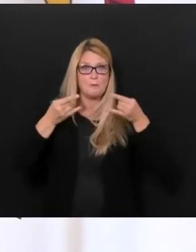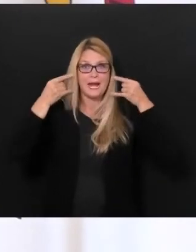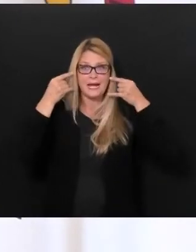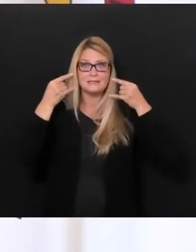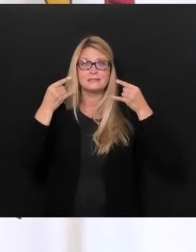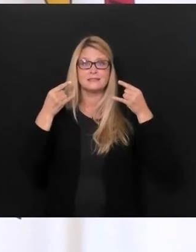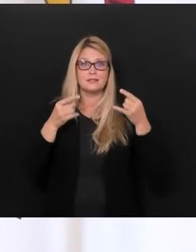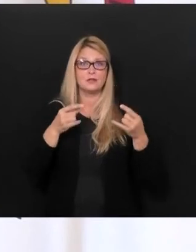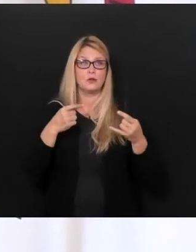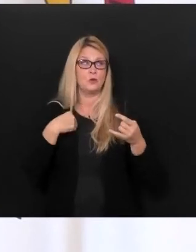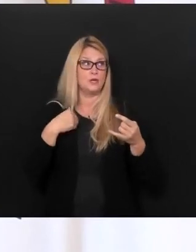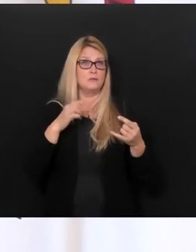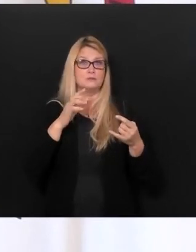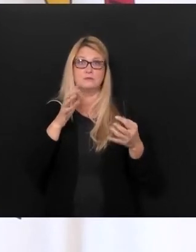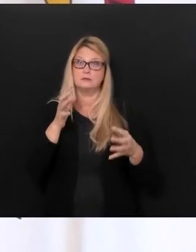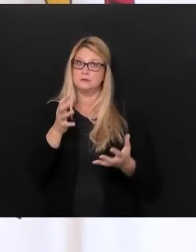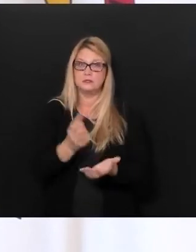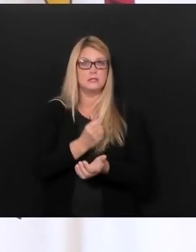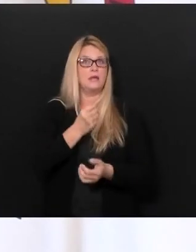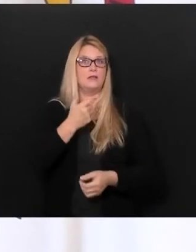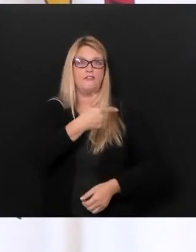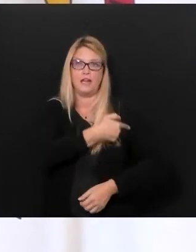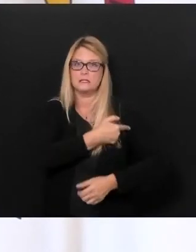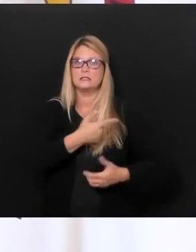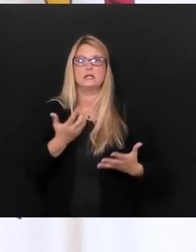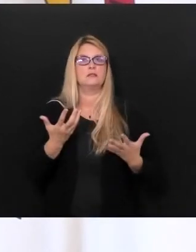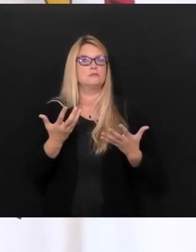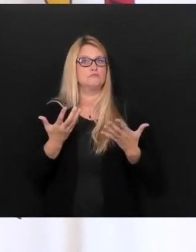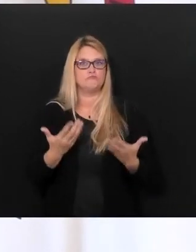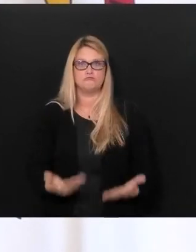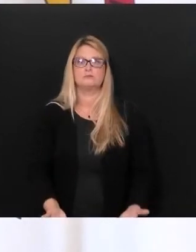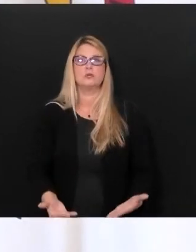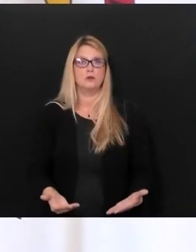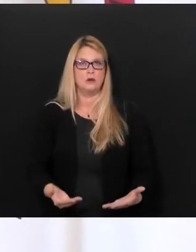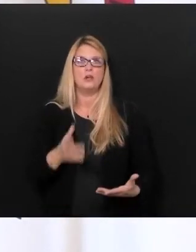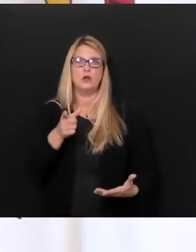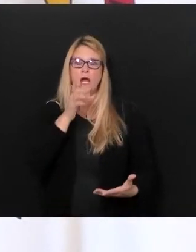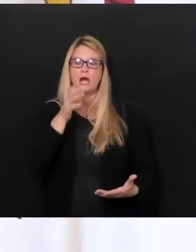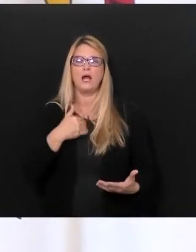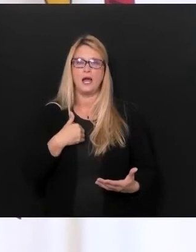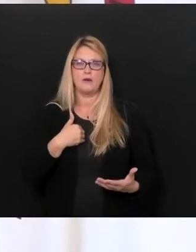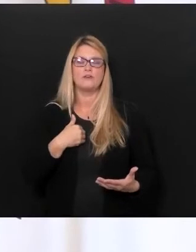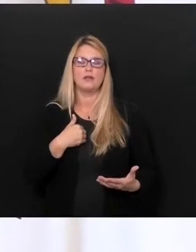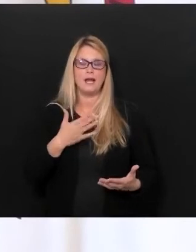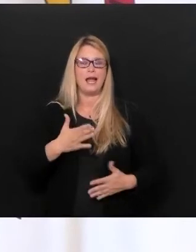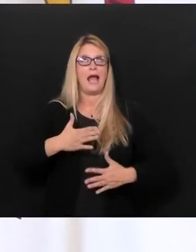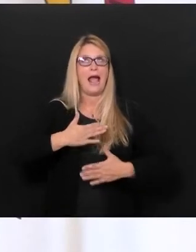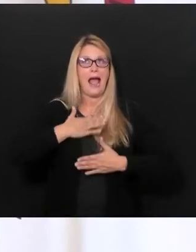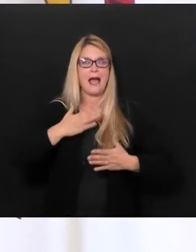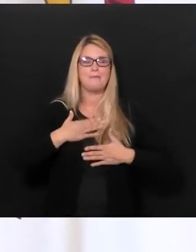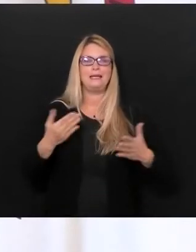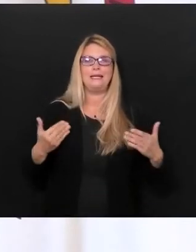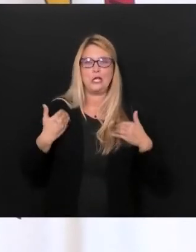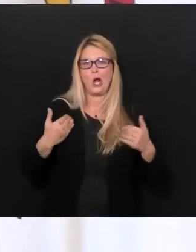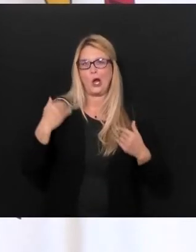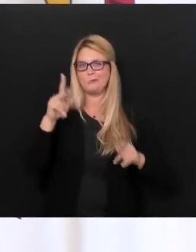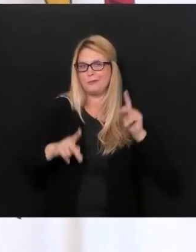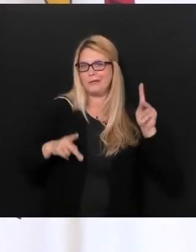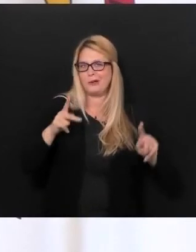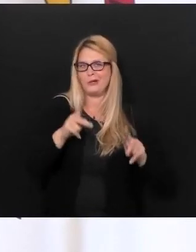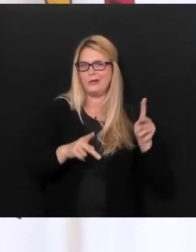get to this vaccine. You know, you'll have a lot of happy young people that